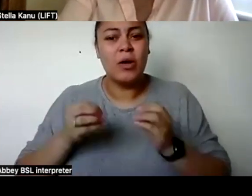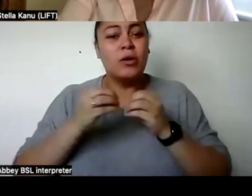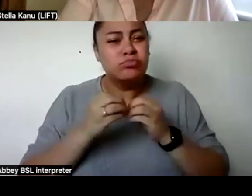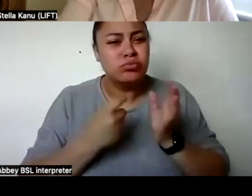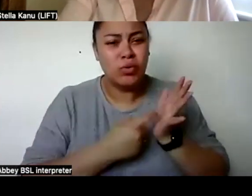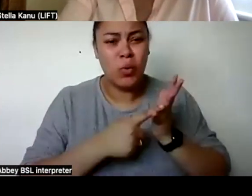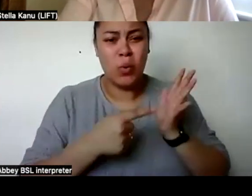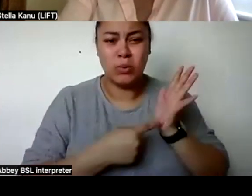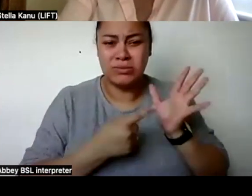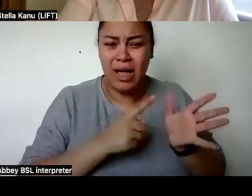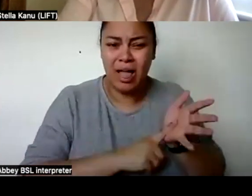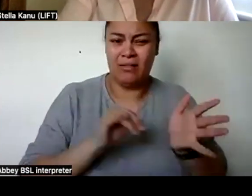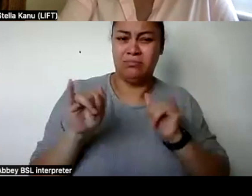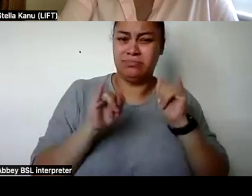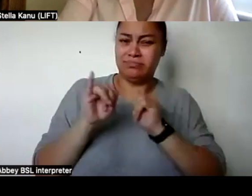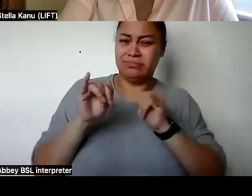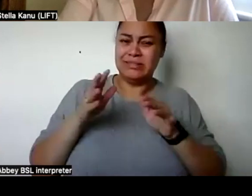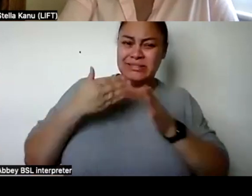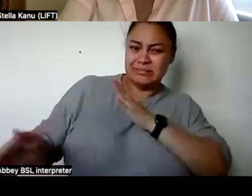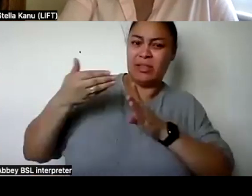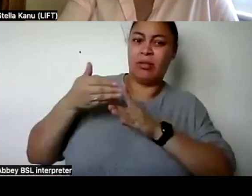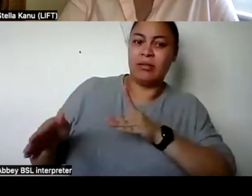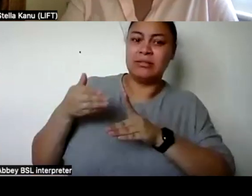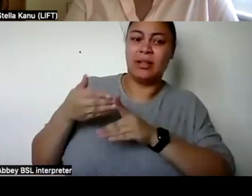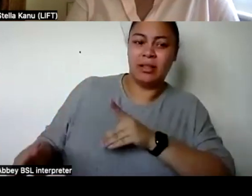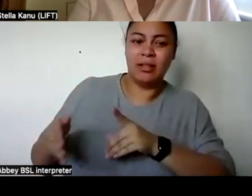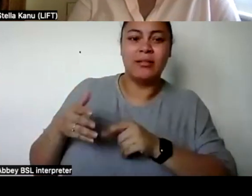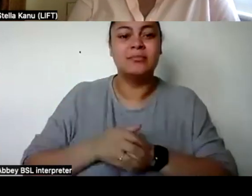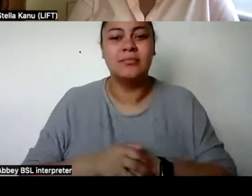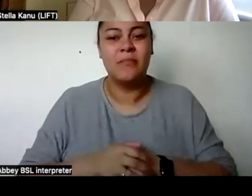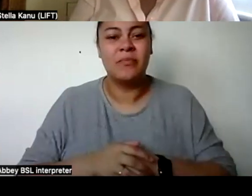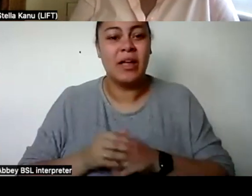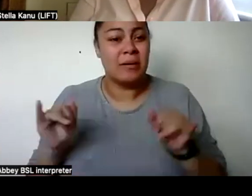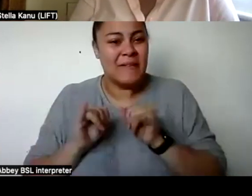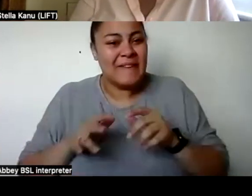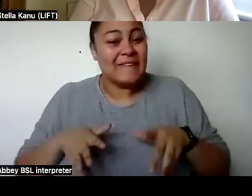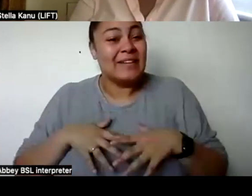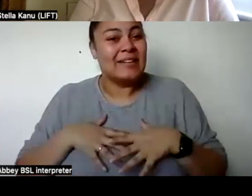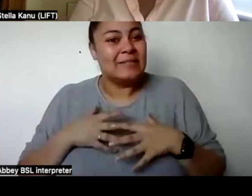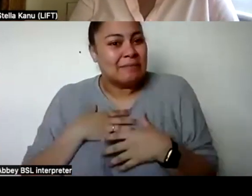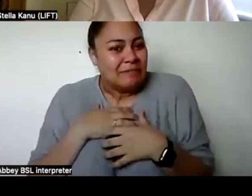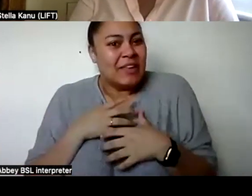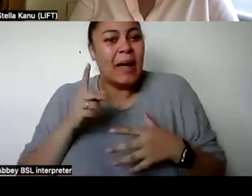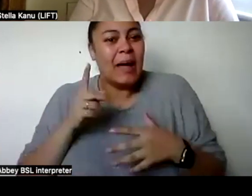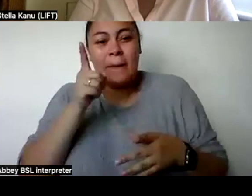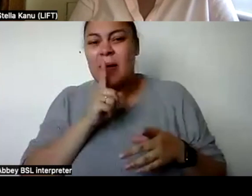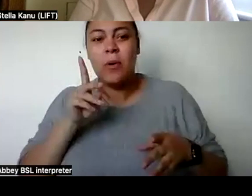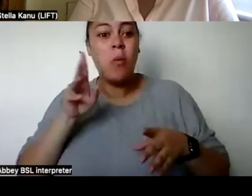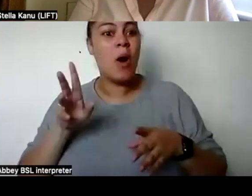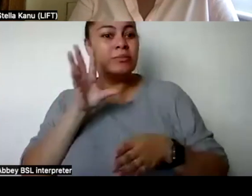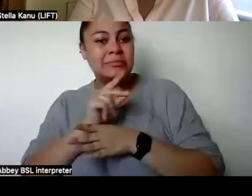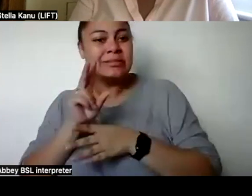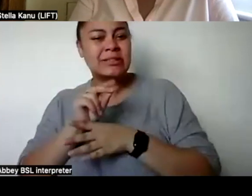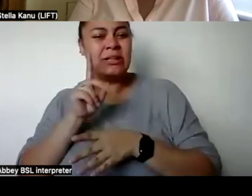dismissals, and from a working culture of fear where people don't feel they can speak up or speak out. I made